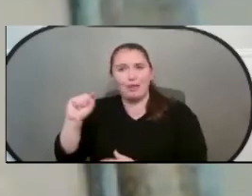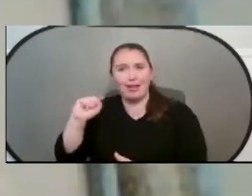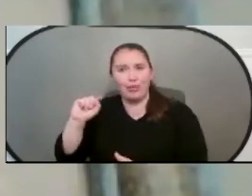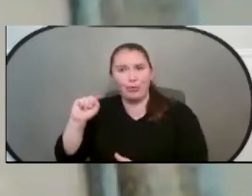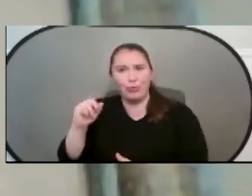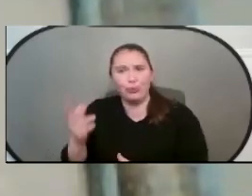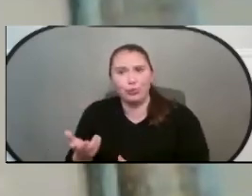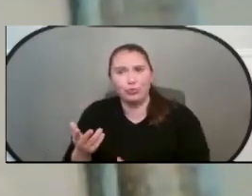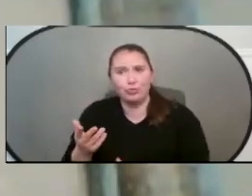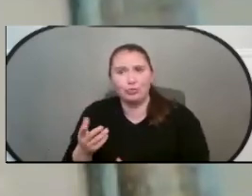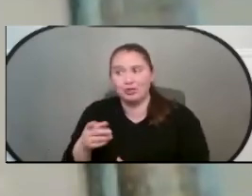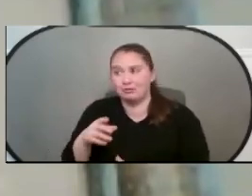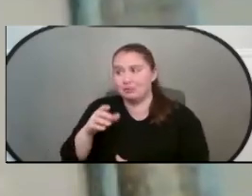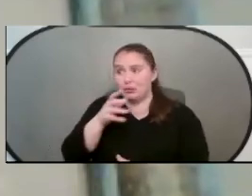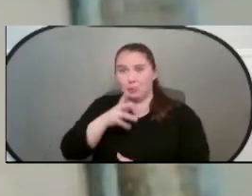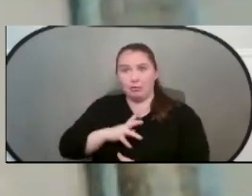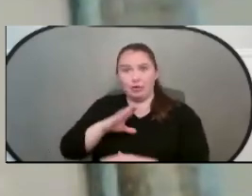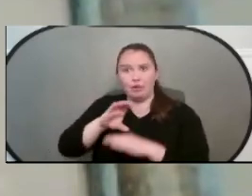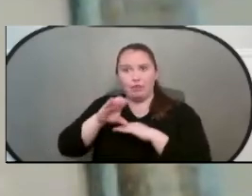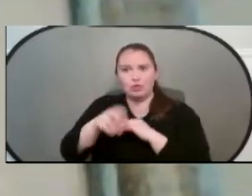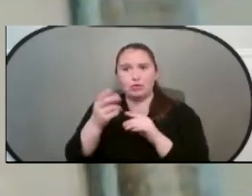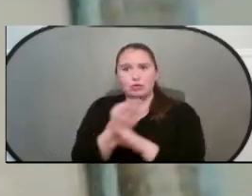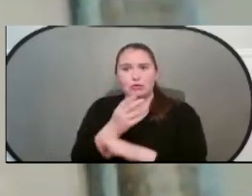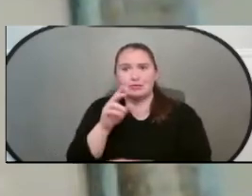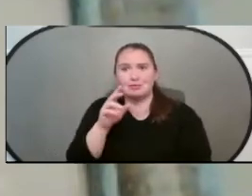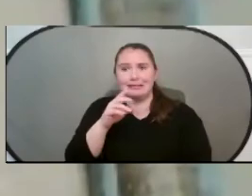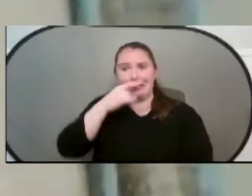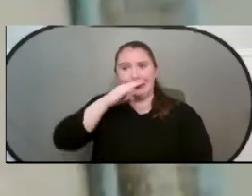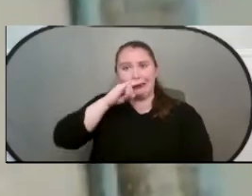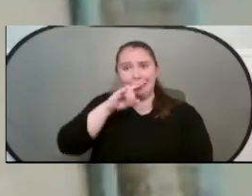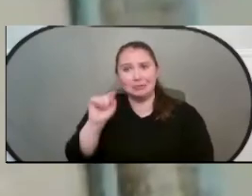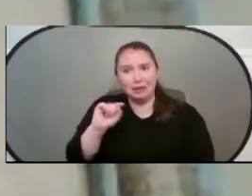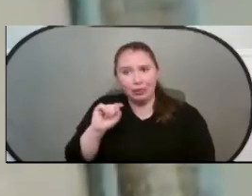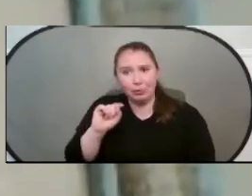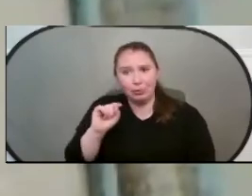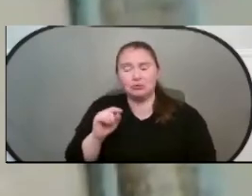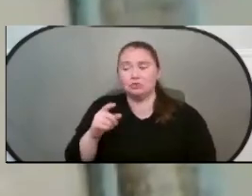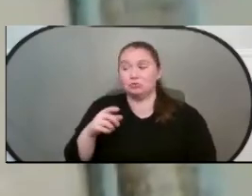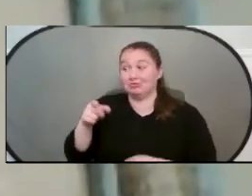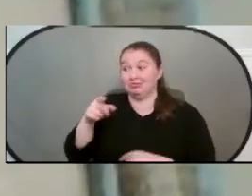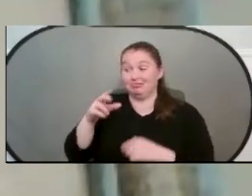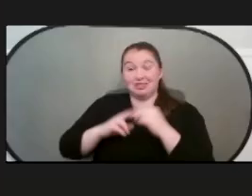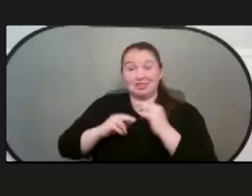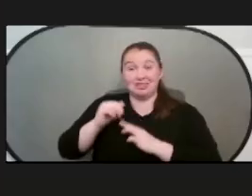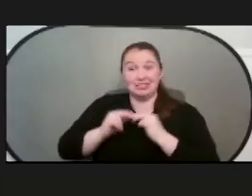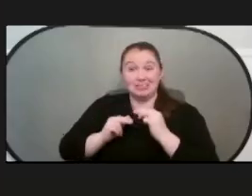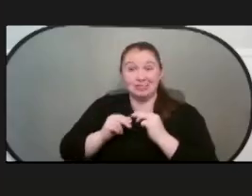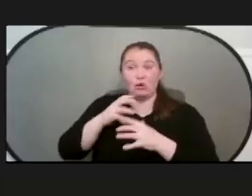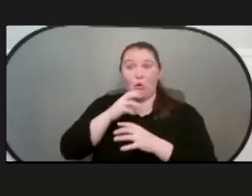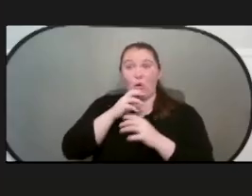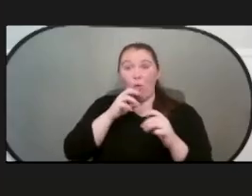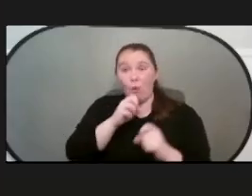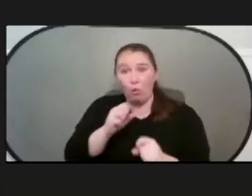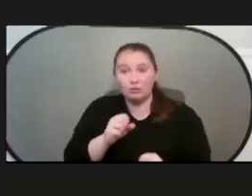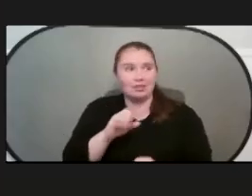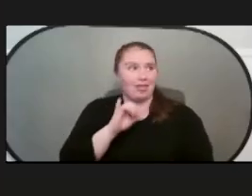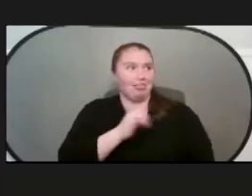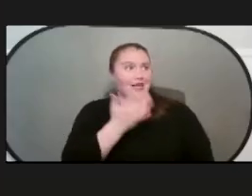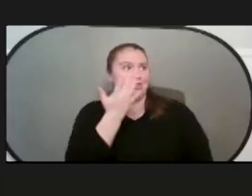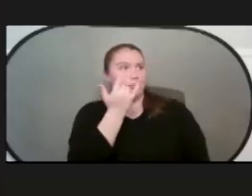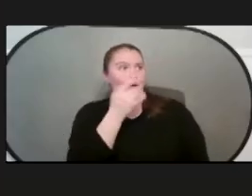the children's restrooms. So it's, our facilities are very, very old. I think that's why you made the list.